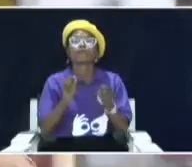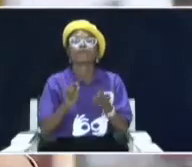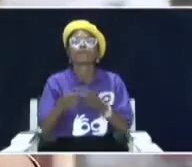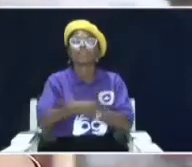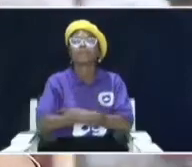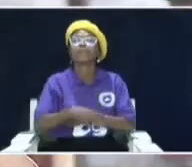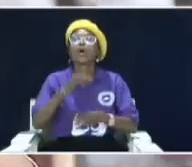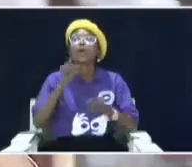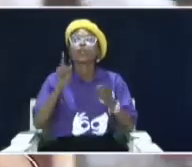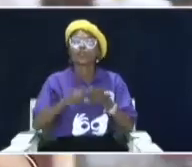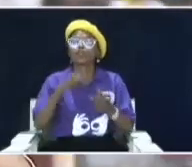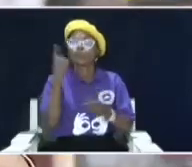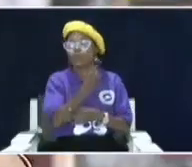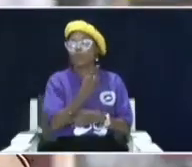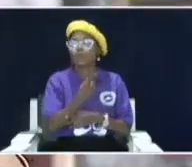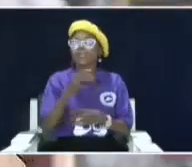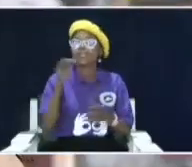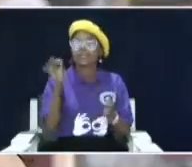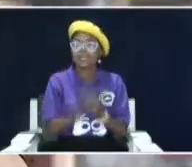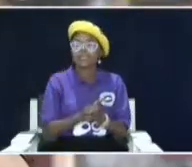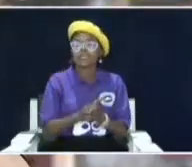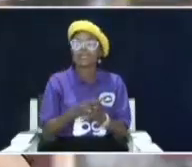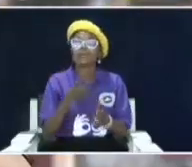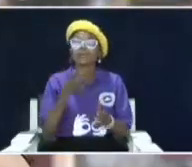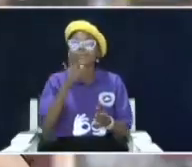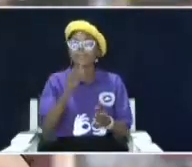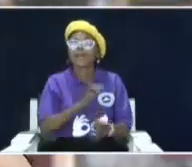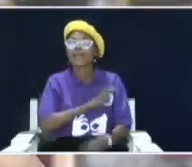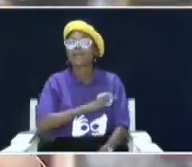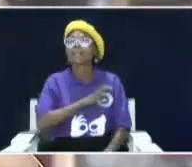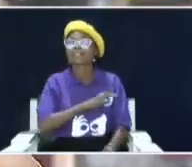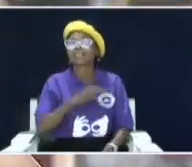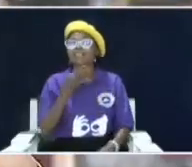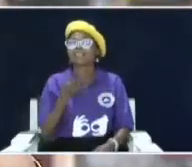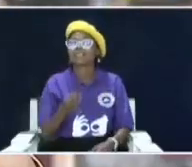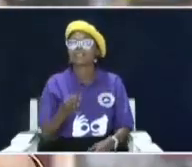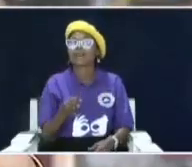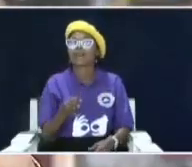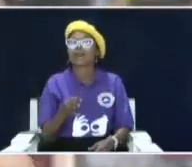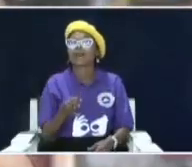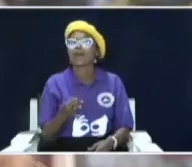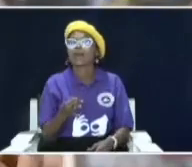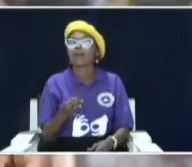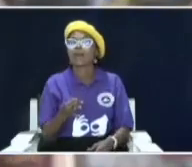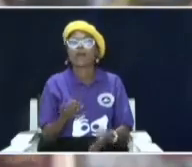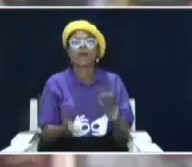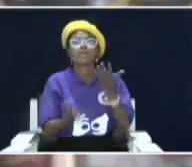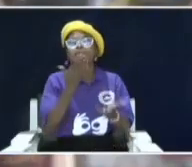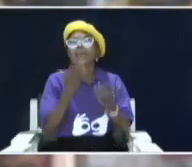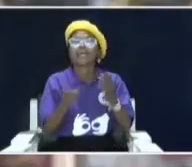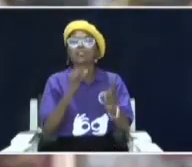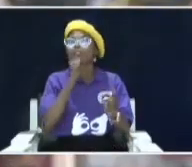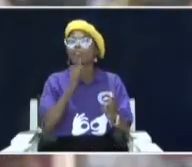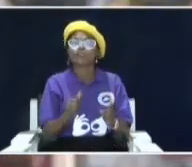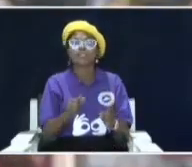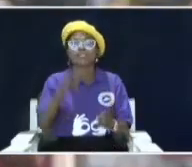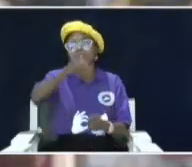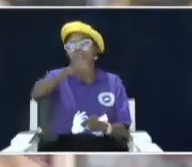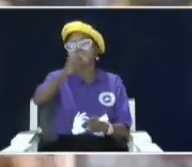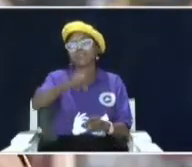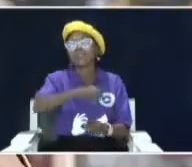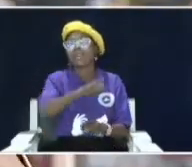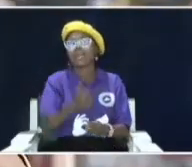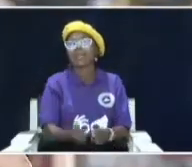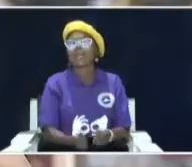Not only that, by characteristics, fire does not need any introduction.